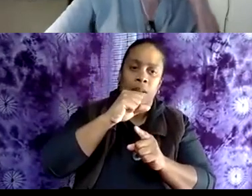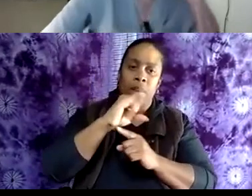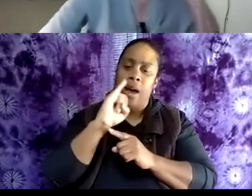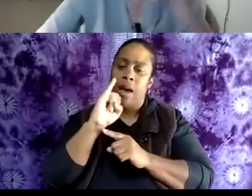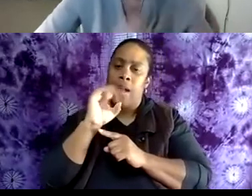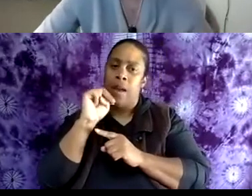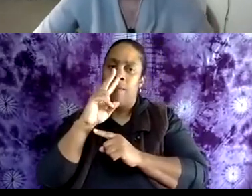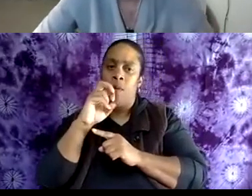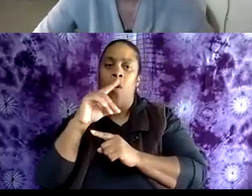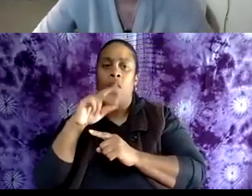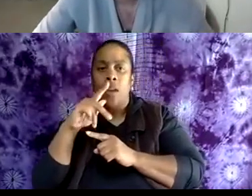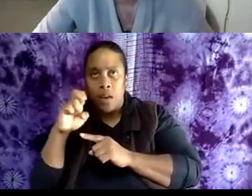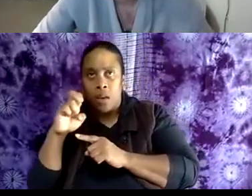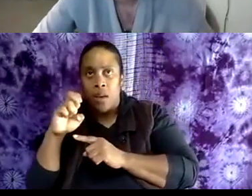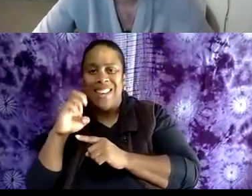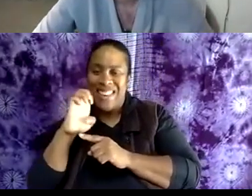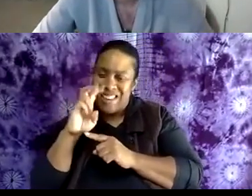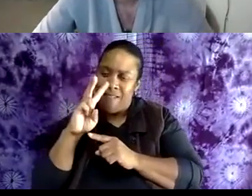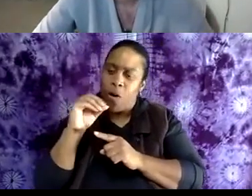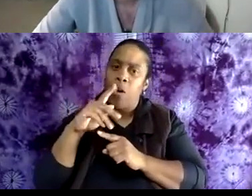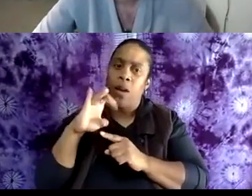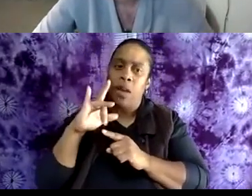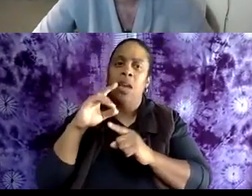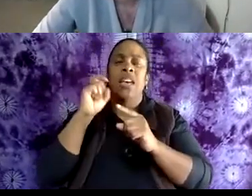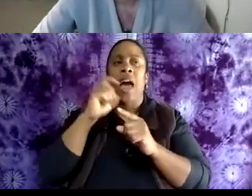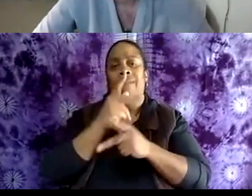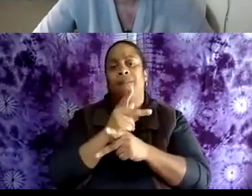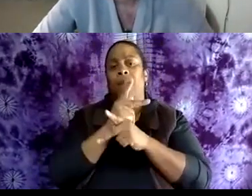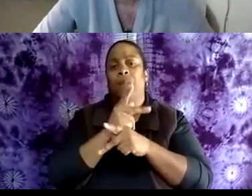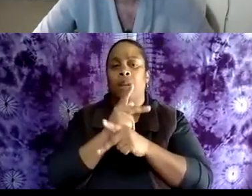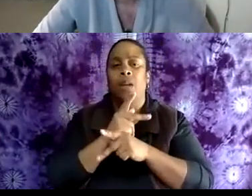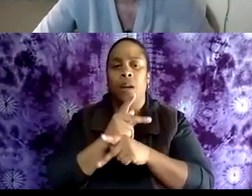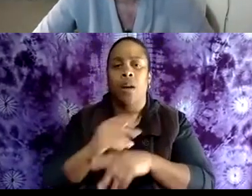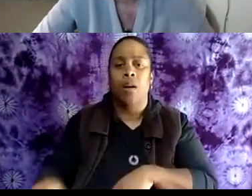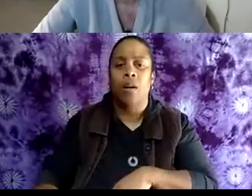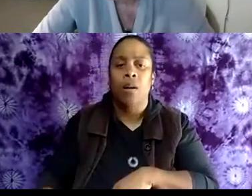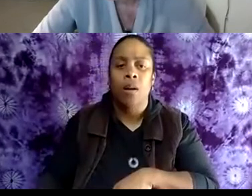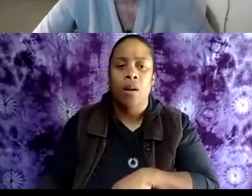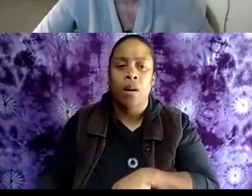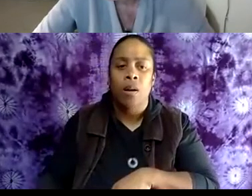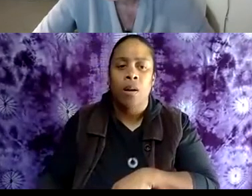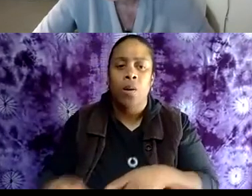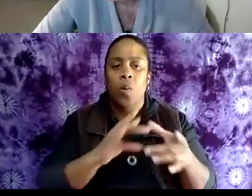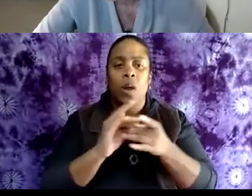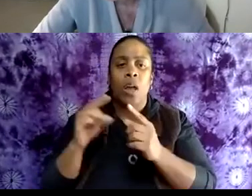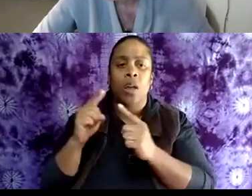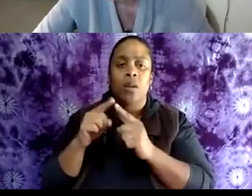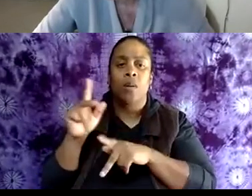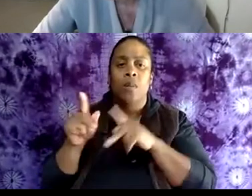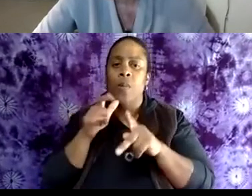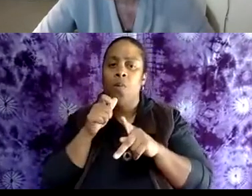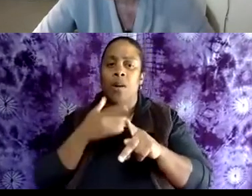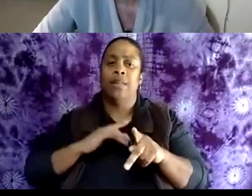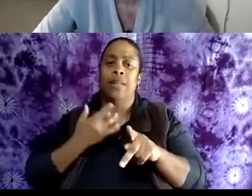with spirits beings need to be navigated with care. Just Henry's stepping in with care, since relating to folks who may be sensitive to that type of language coming